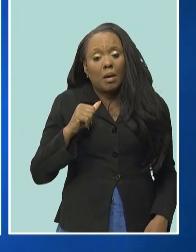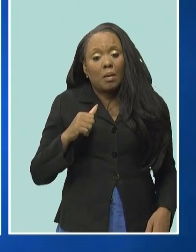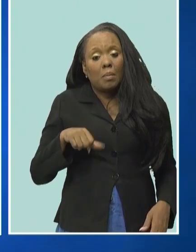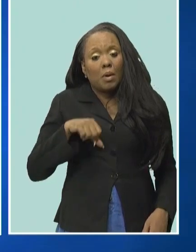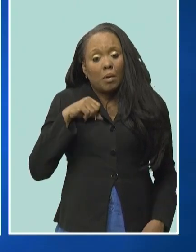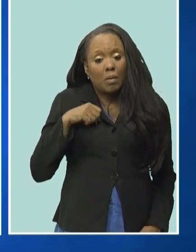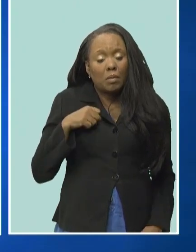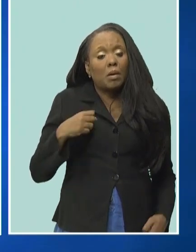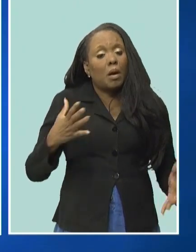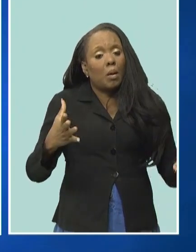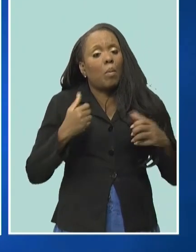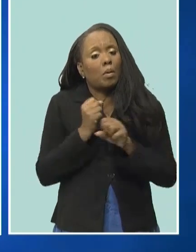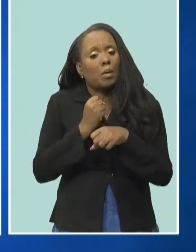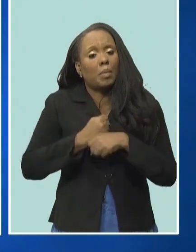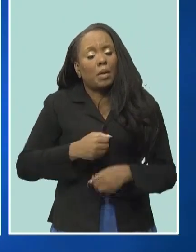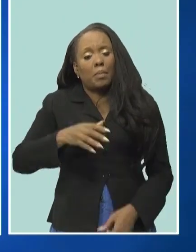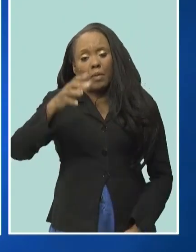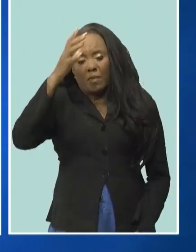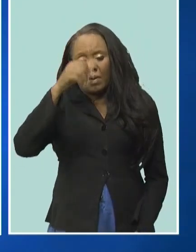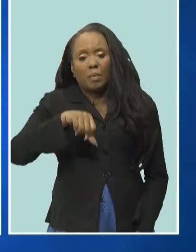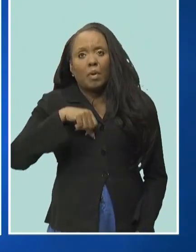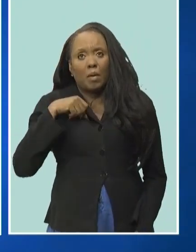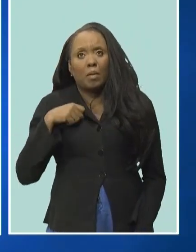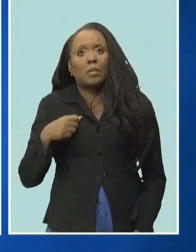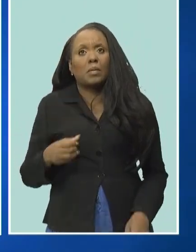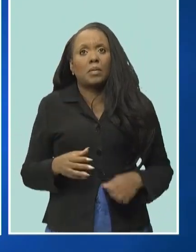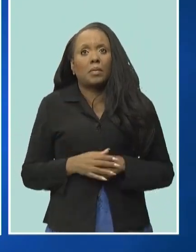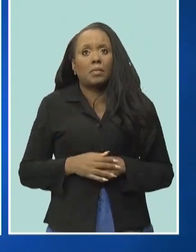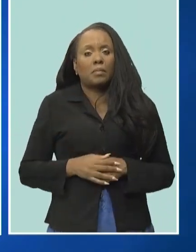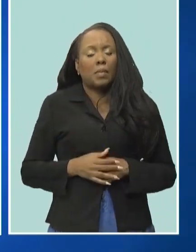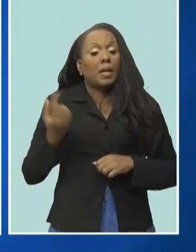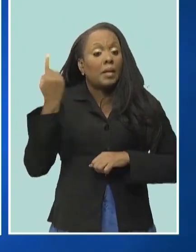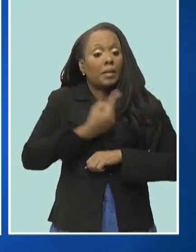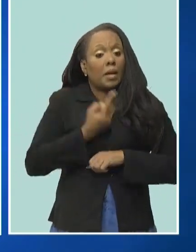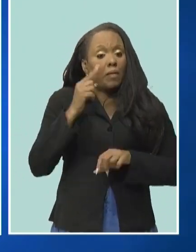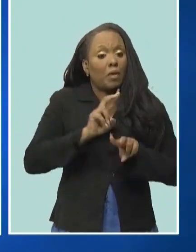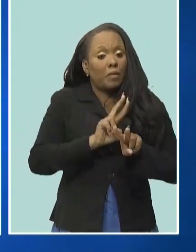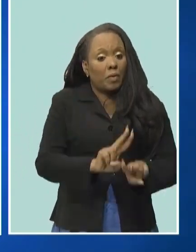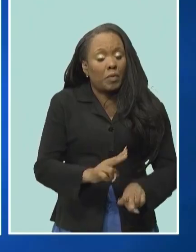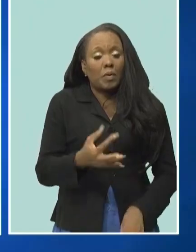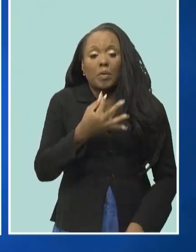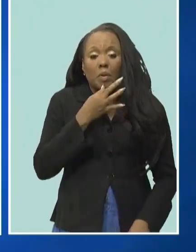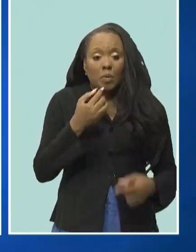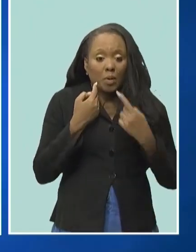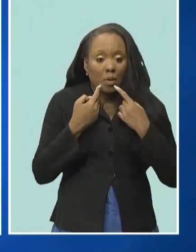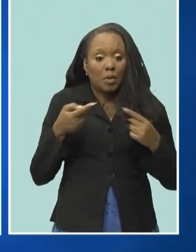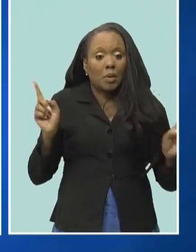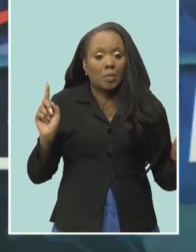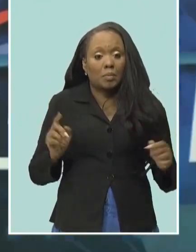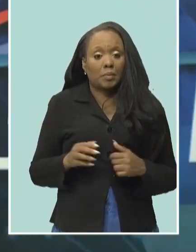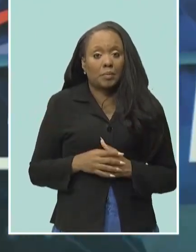bunch. A date for the funeral will be announced soon. Shane Jones, CBC News.